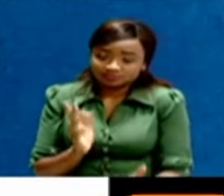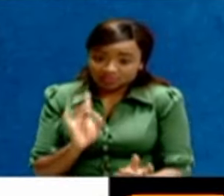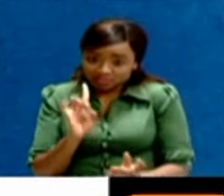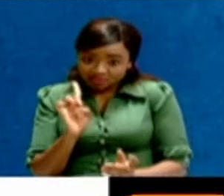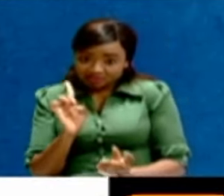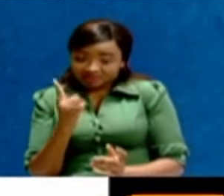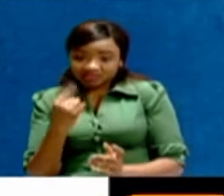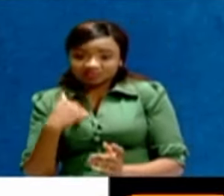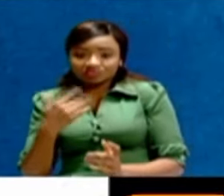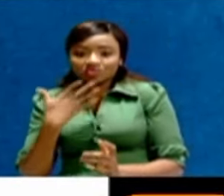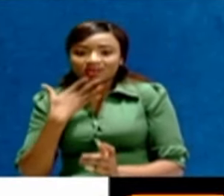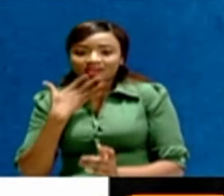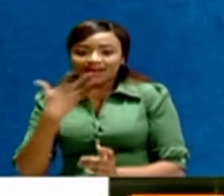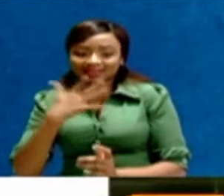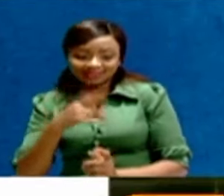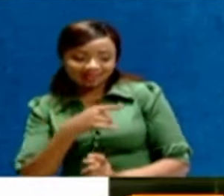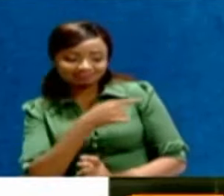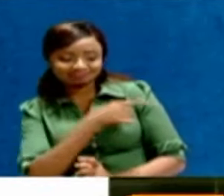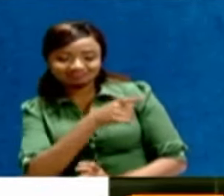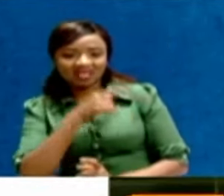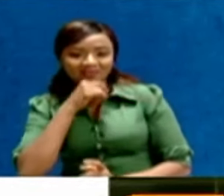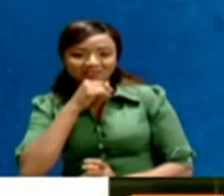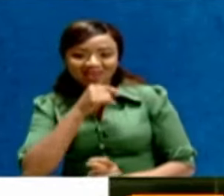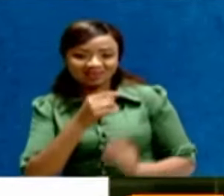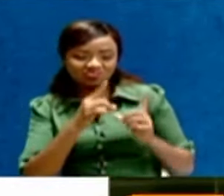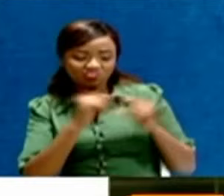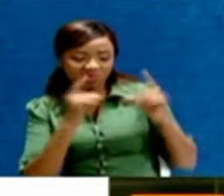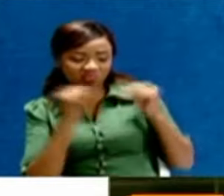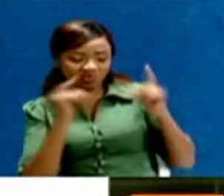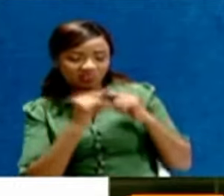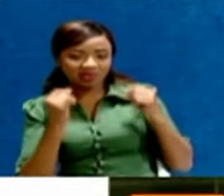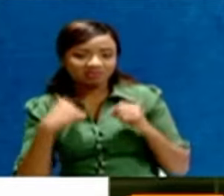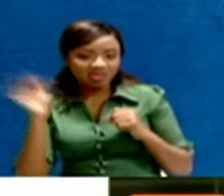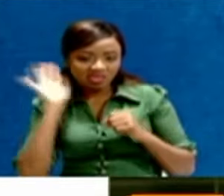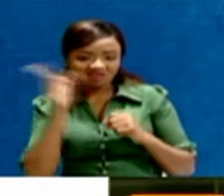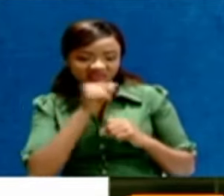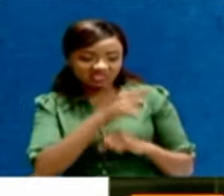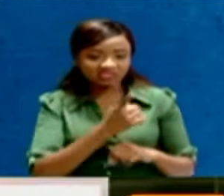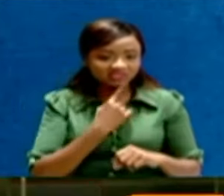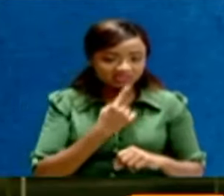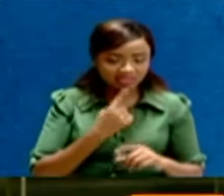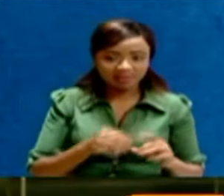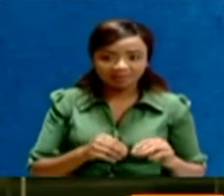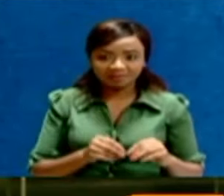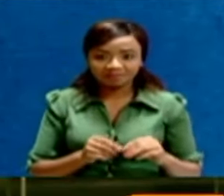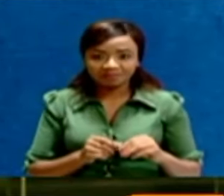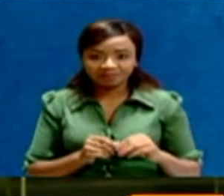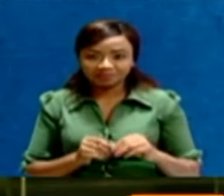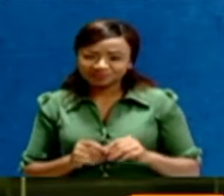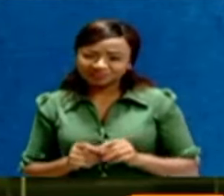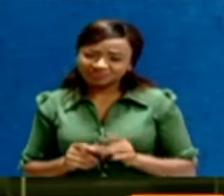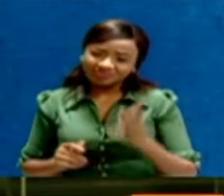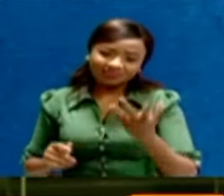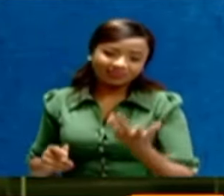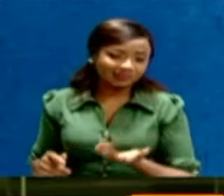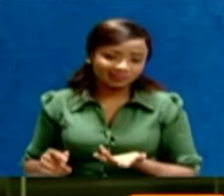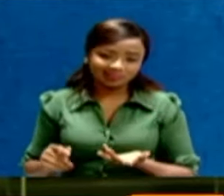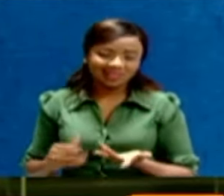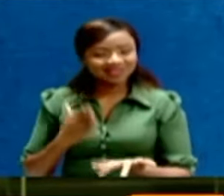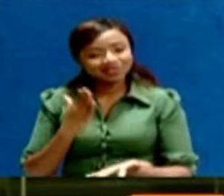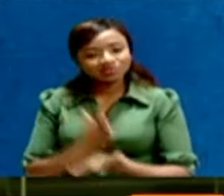First I will respond to some of the misrepresentation that I've heard him state. It is not true